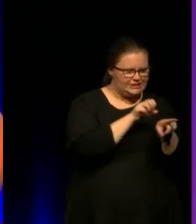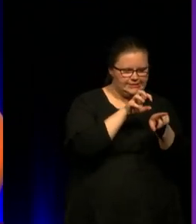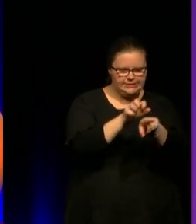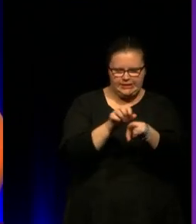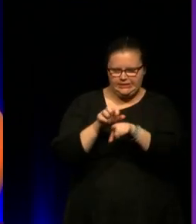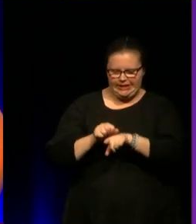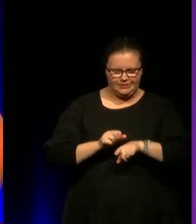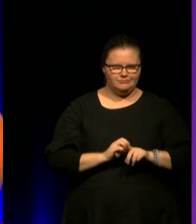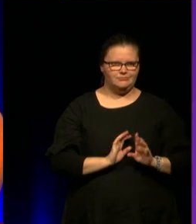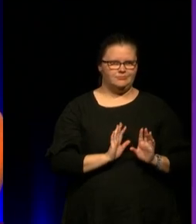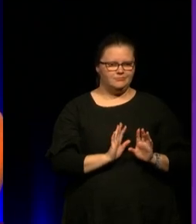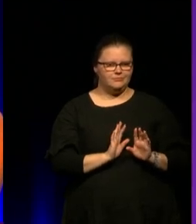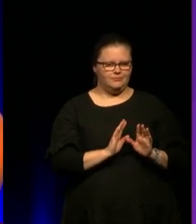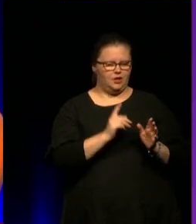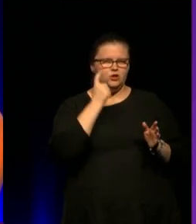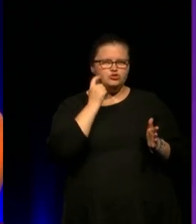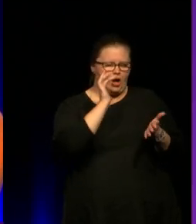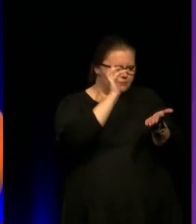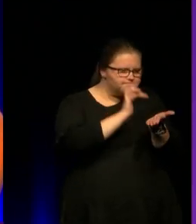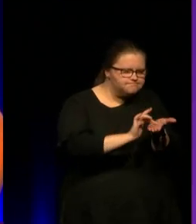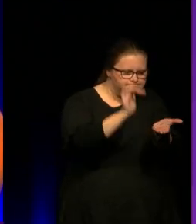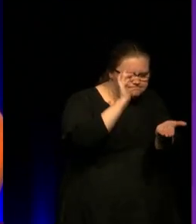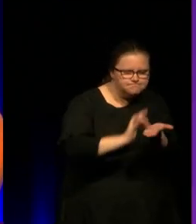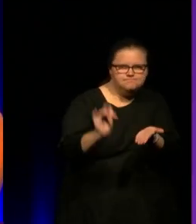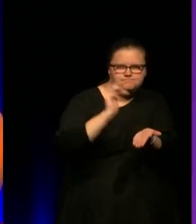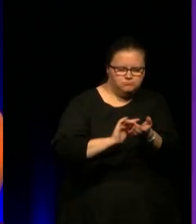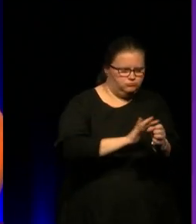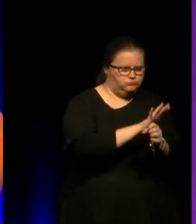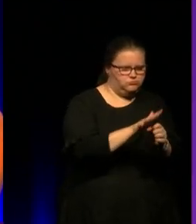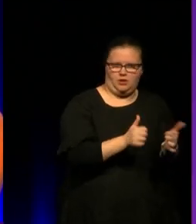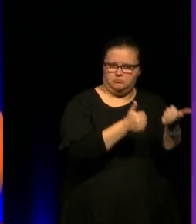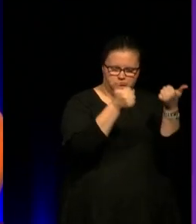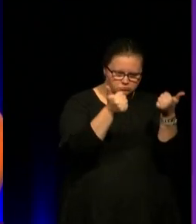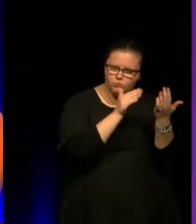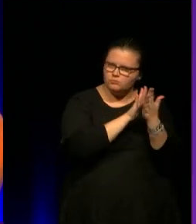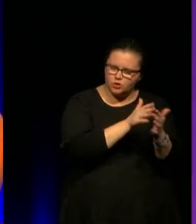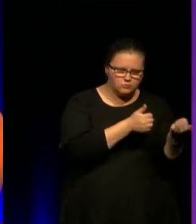one, going for elimination is the right approach. I have no gripe with that.